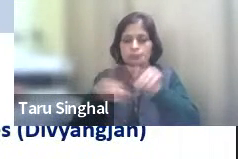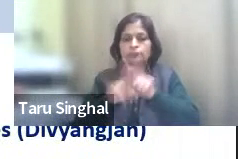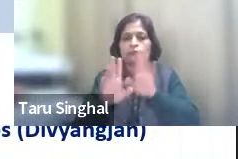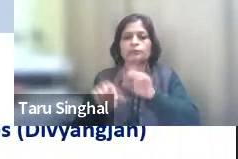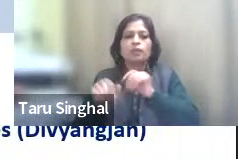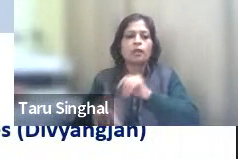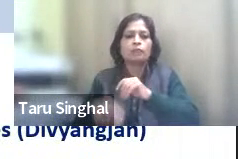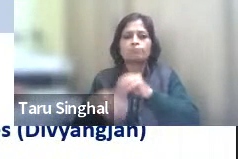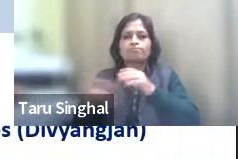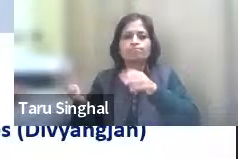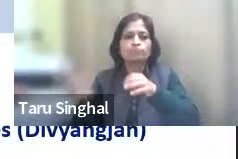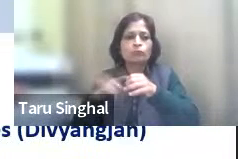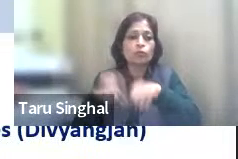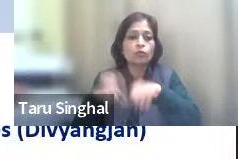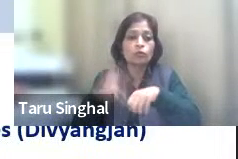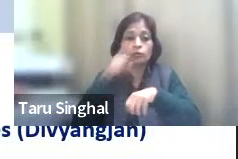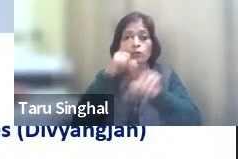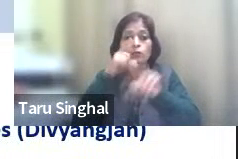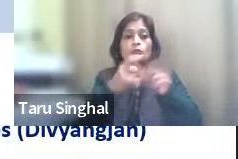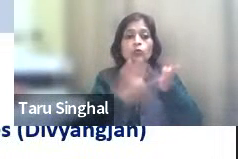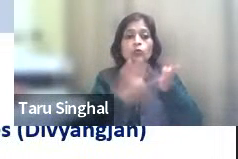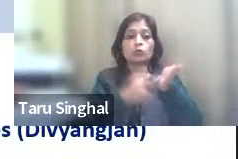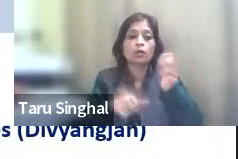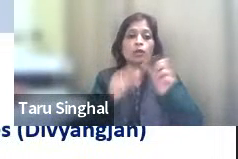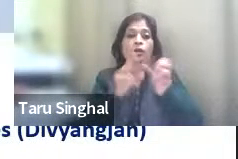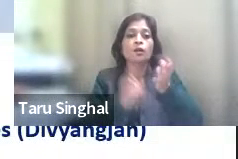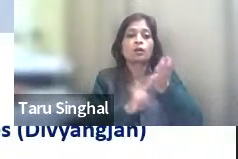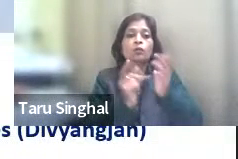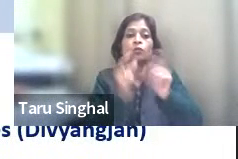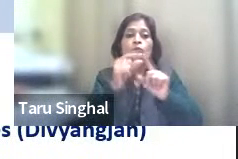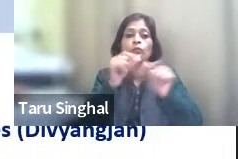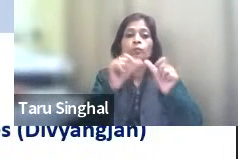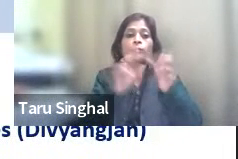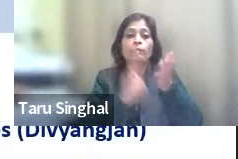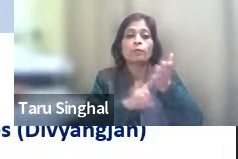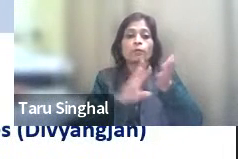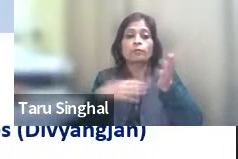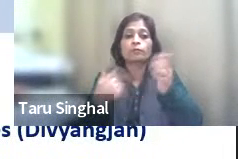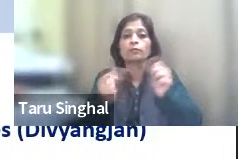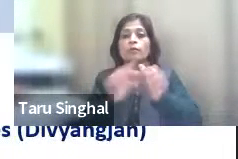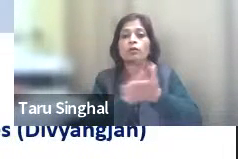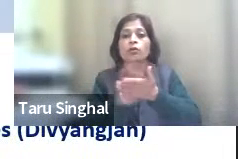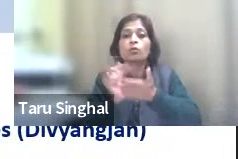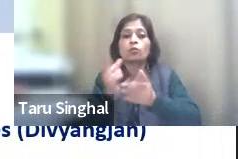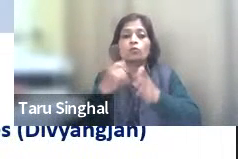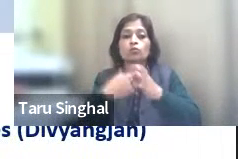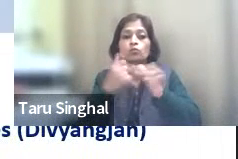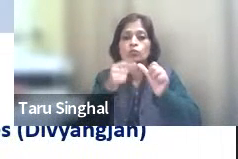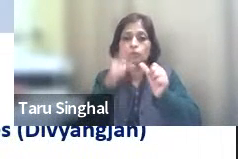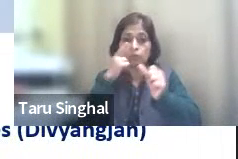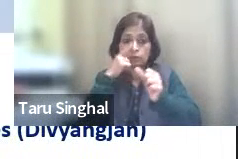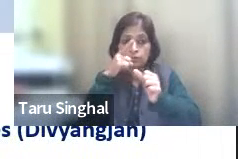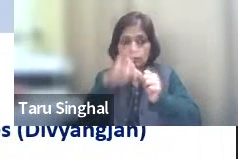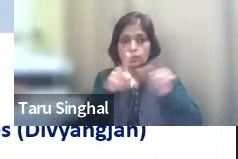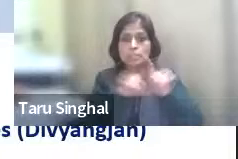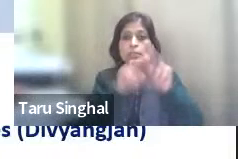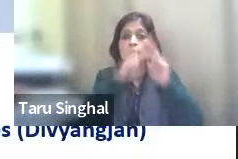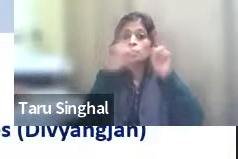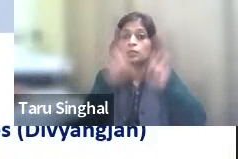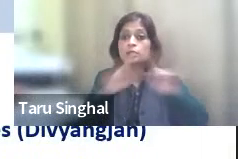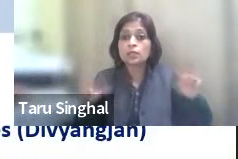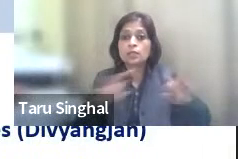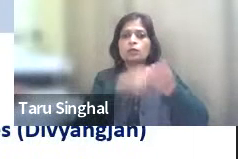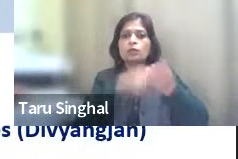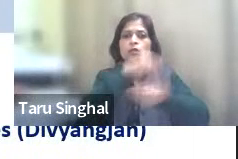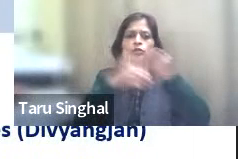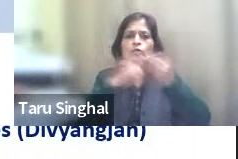with us today Professor Anupama Ahuja, Professor of Special Needs Education. She's also the head of International Relations